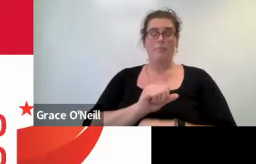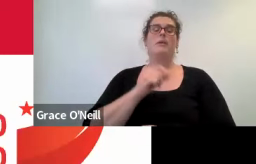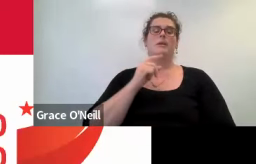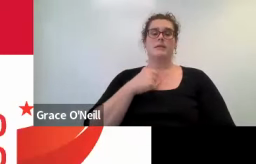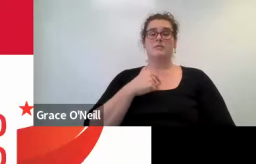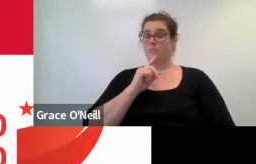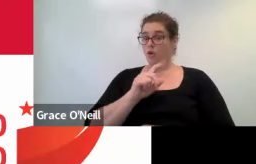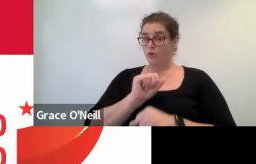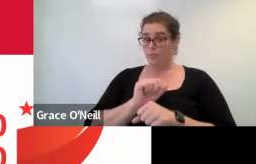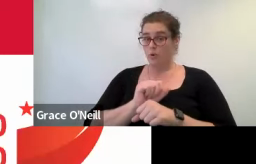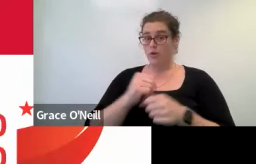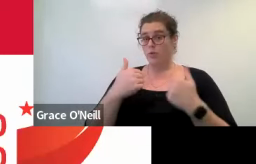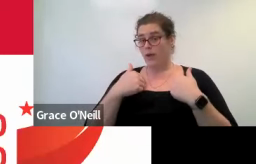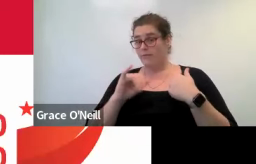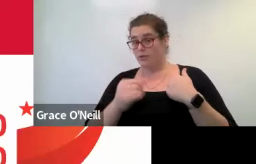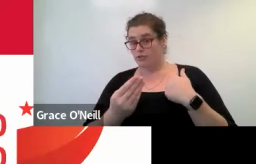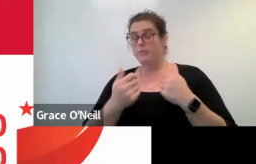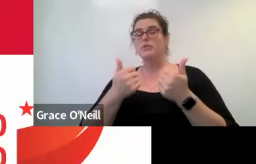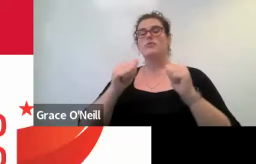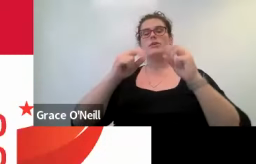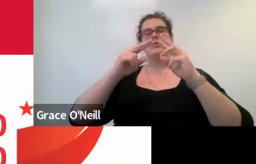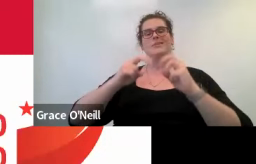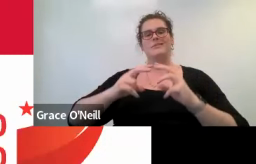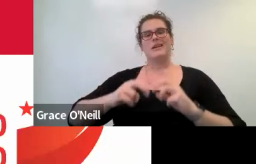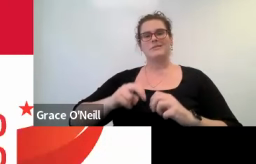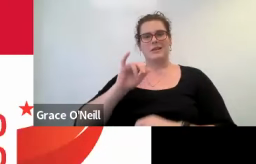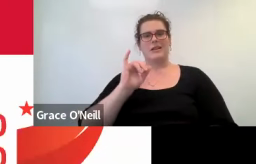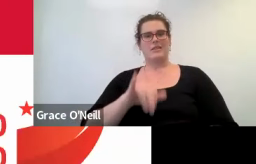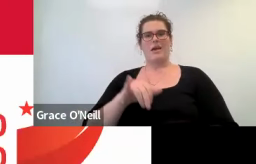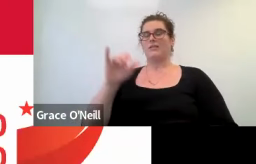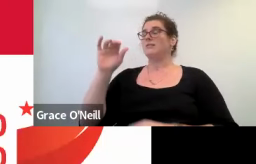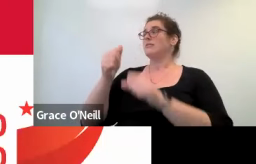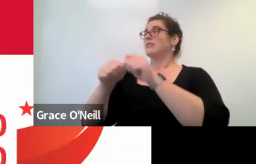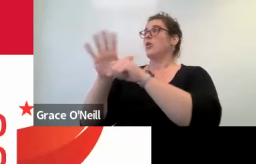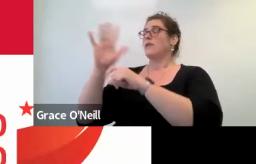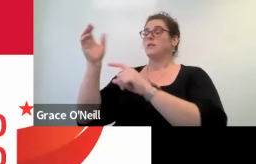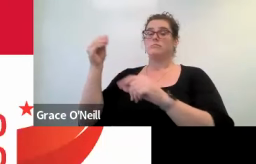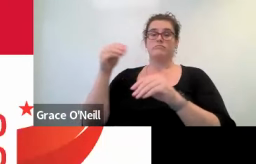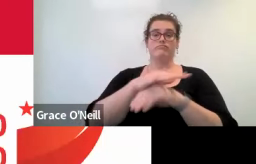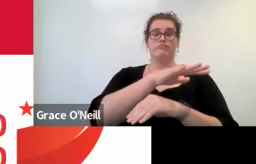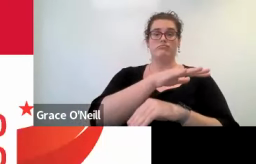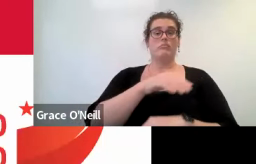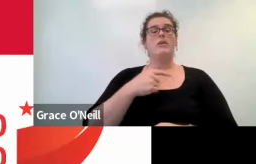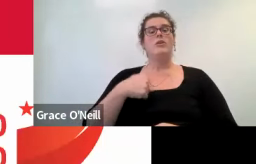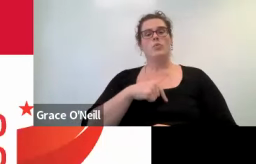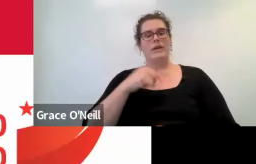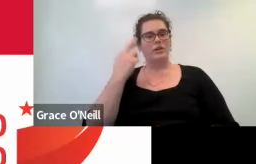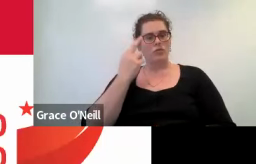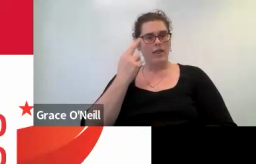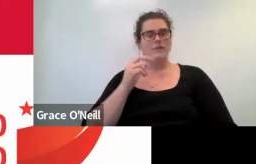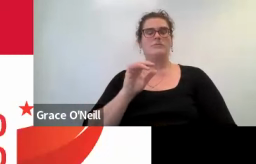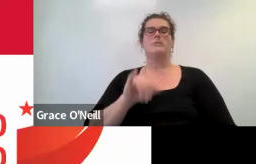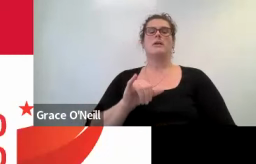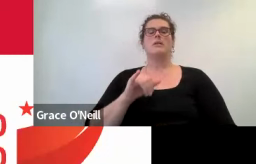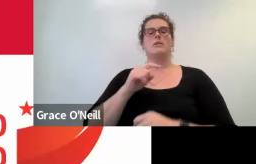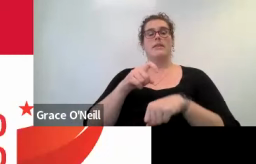assessing the impact of COVID-19 on participants' employment and career opportunities, it was revealed that at the time of this